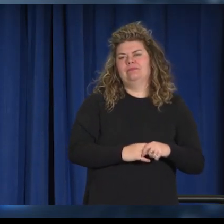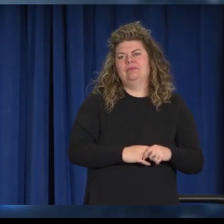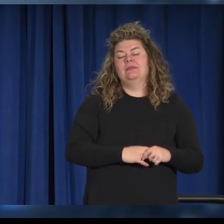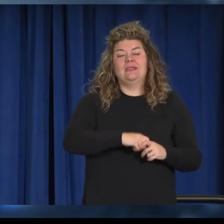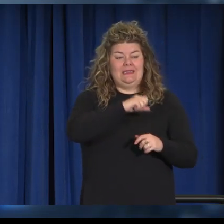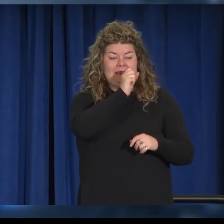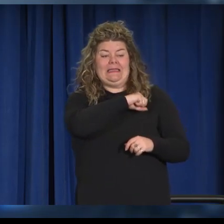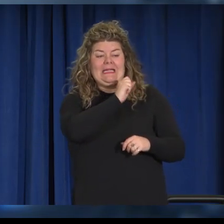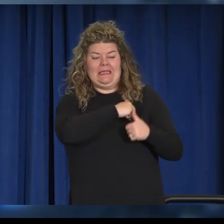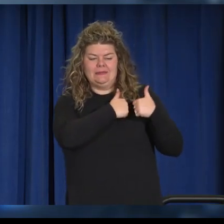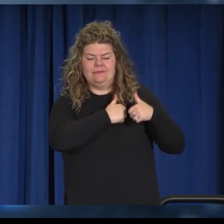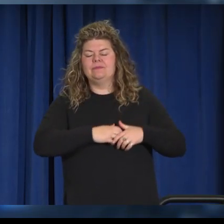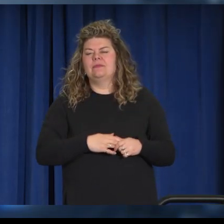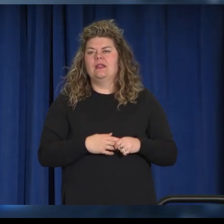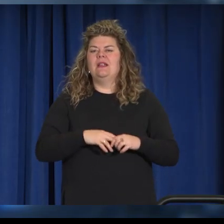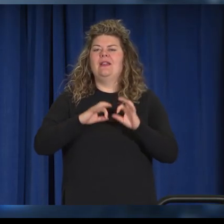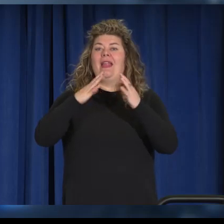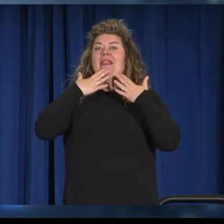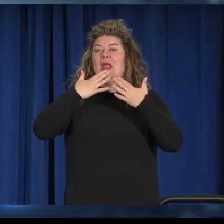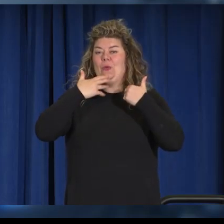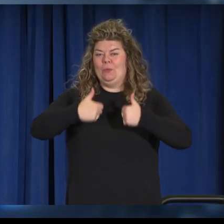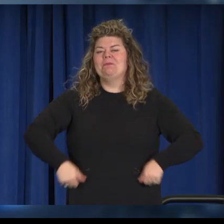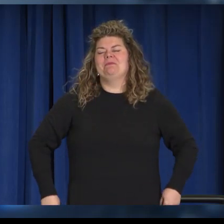Yes. Yeah, good. Thank you.